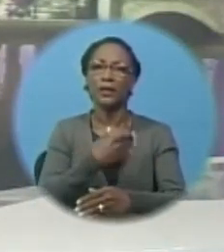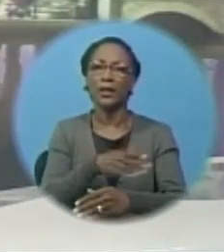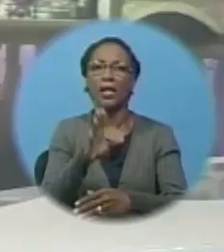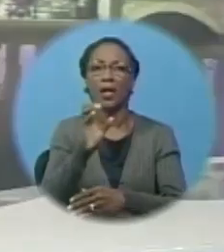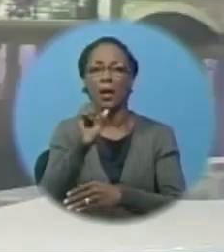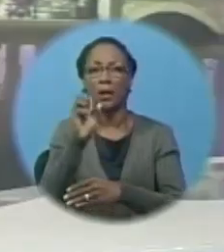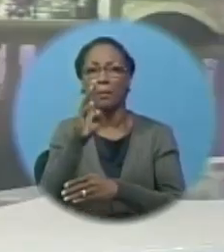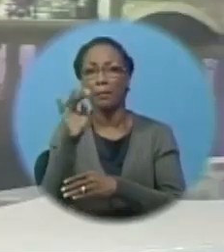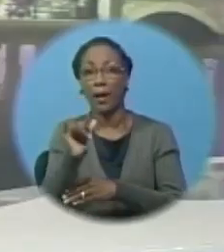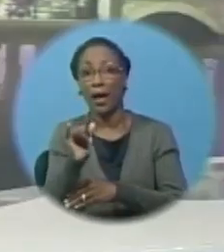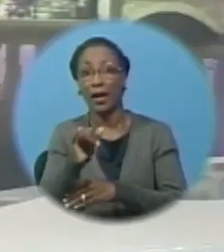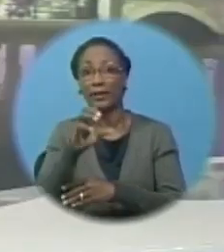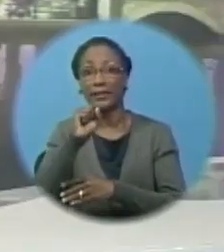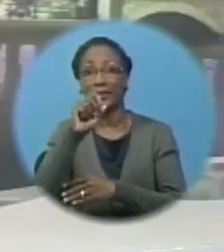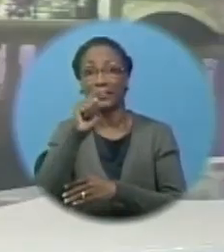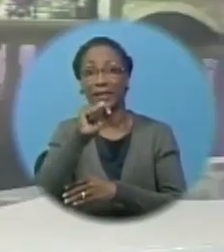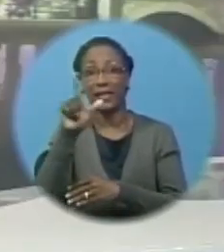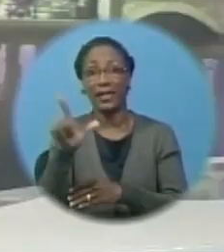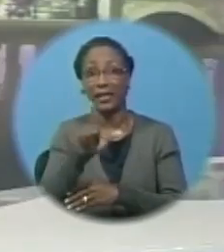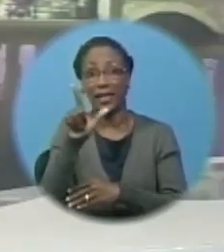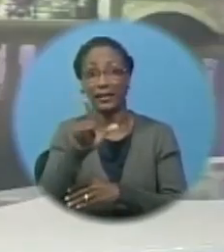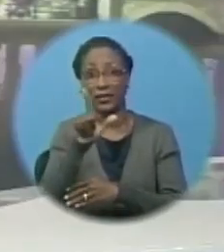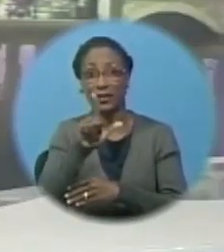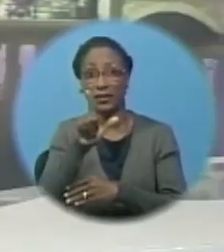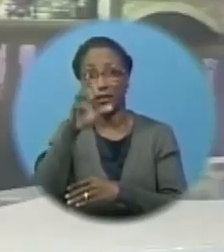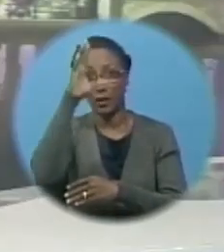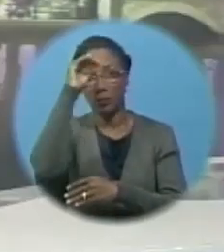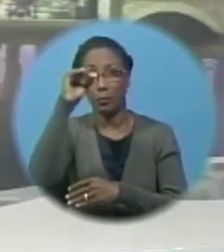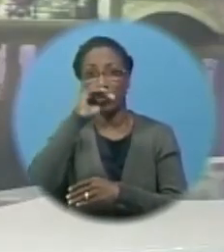St. Leonard's Boys Choir and the choir of the Hinesbury